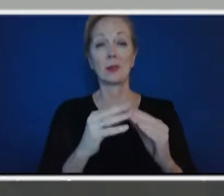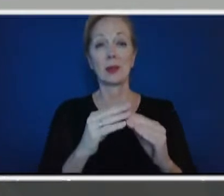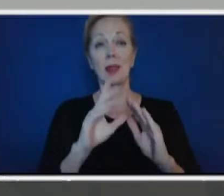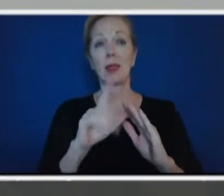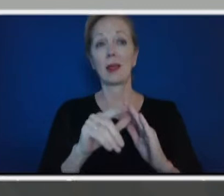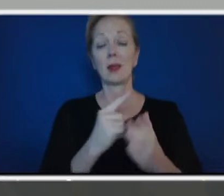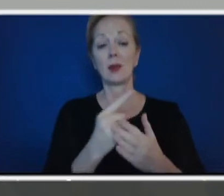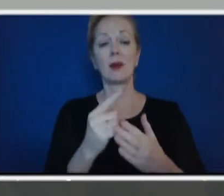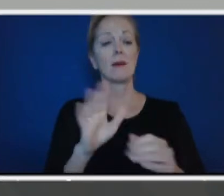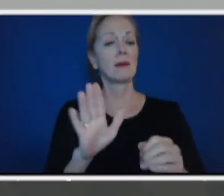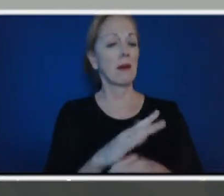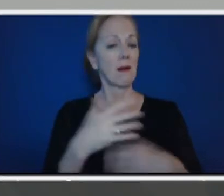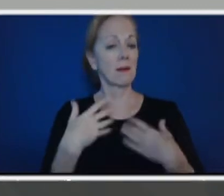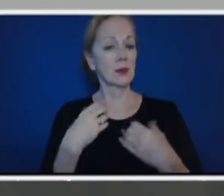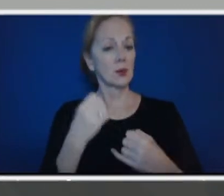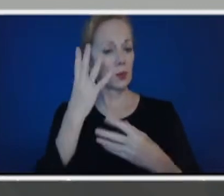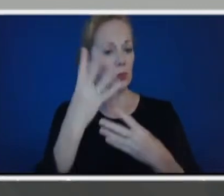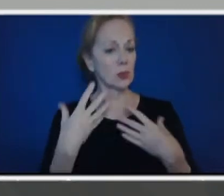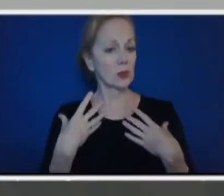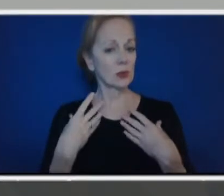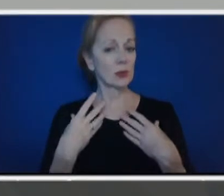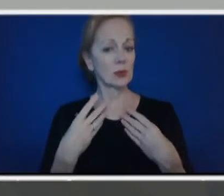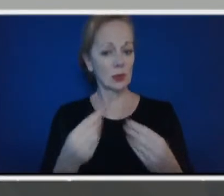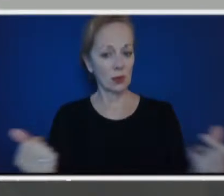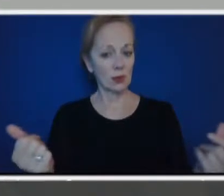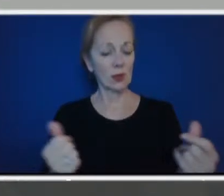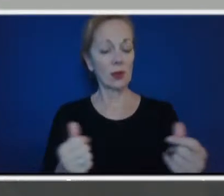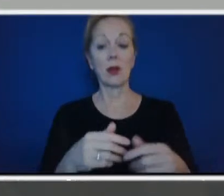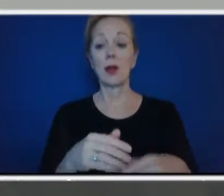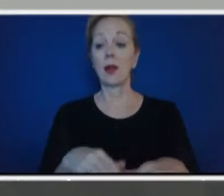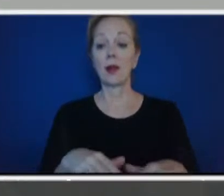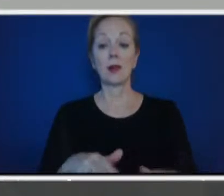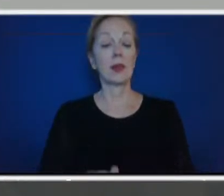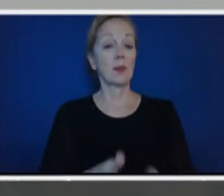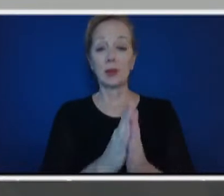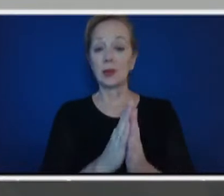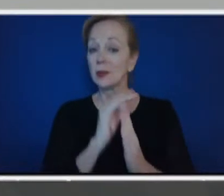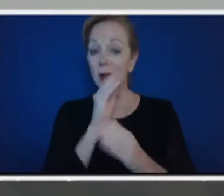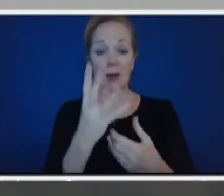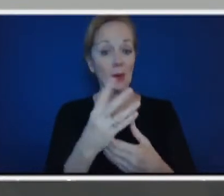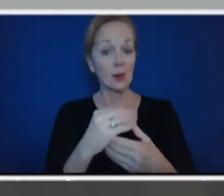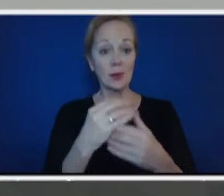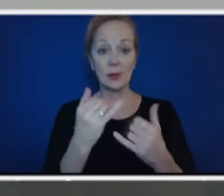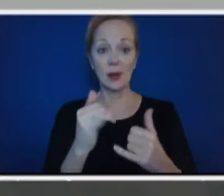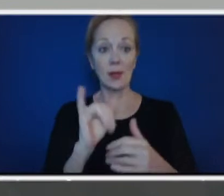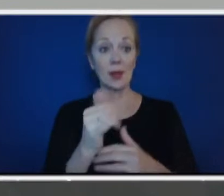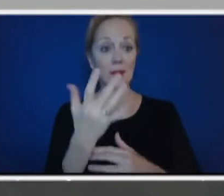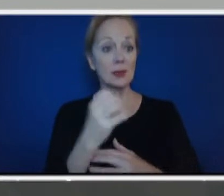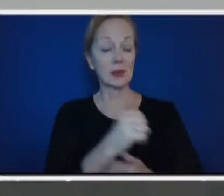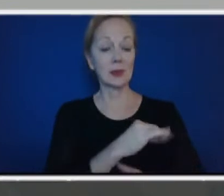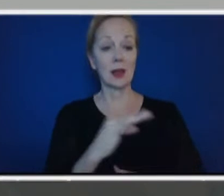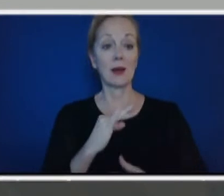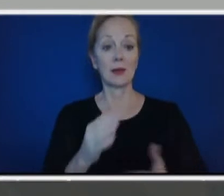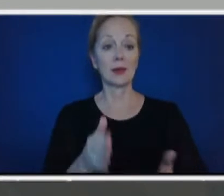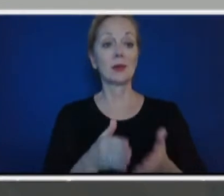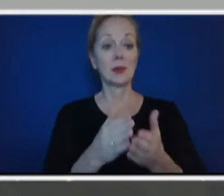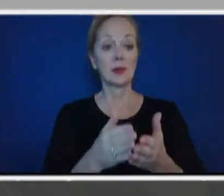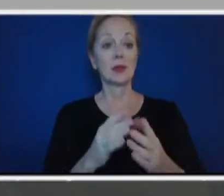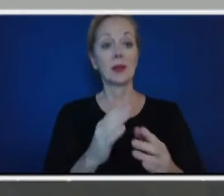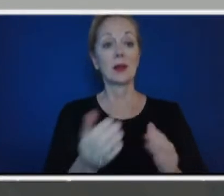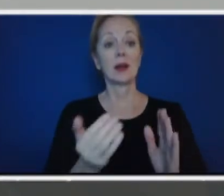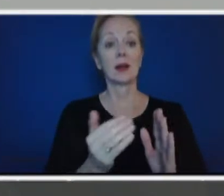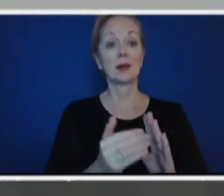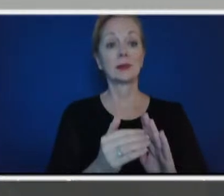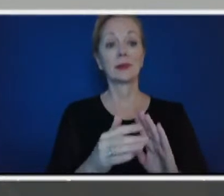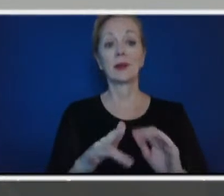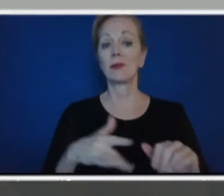that those will be resolved, but because the petition doesn't include them at this juncture, that's why staff's recommendation is the way it is. But again, feel